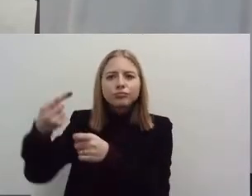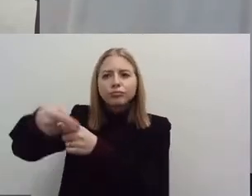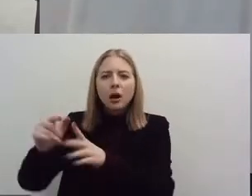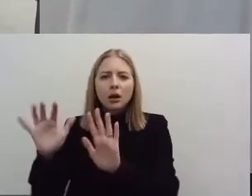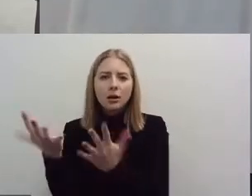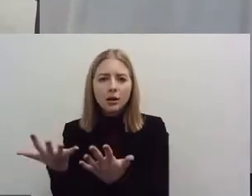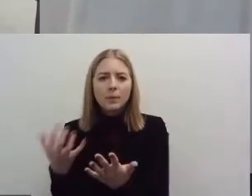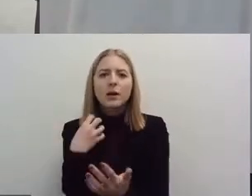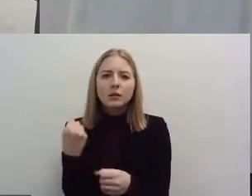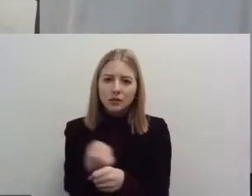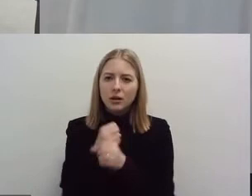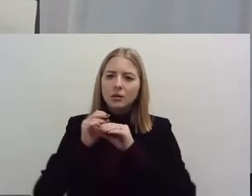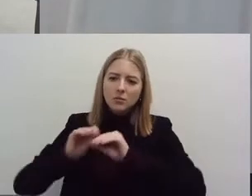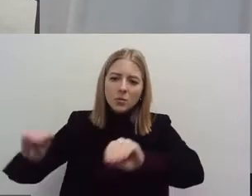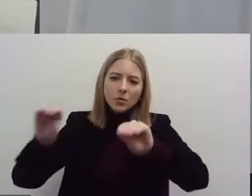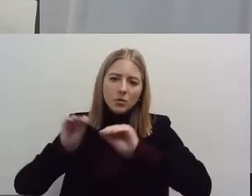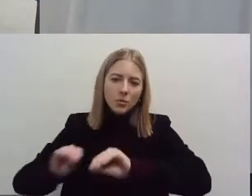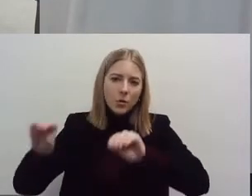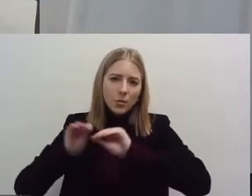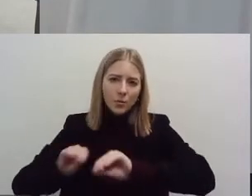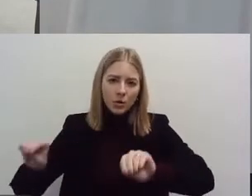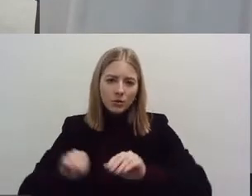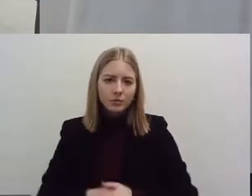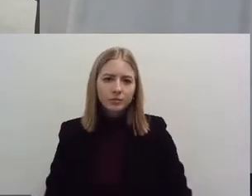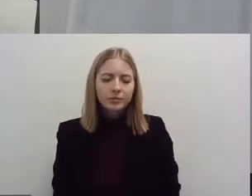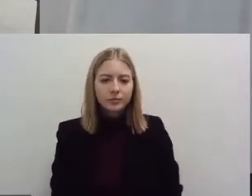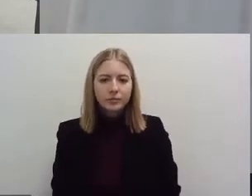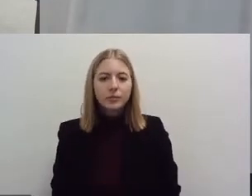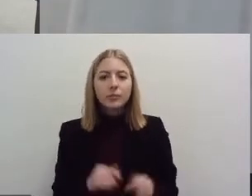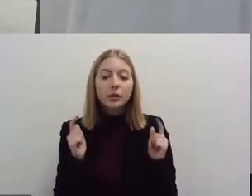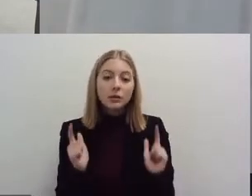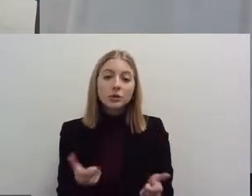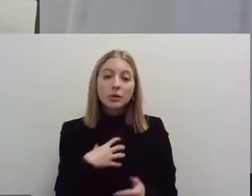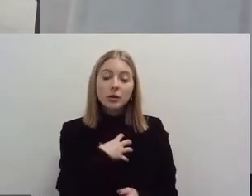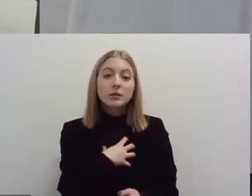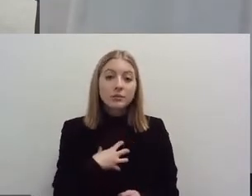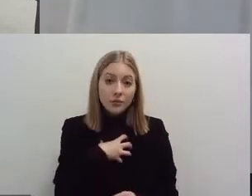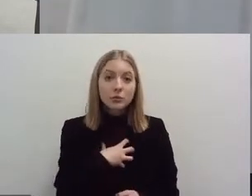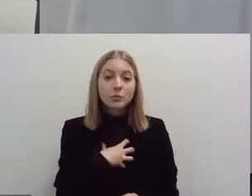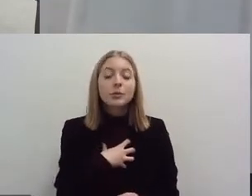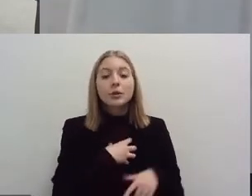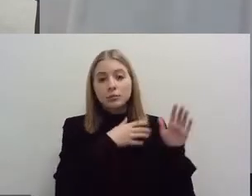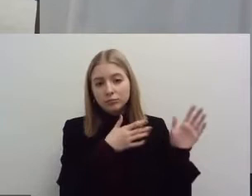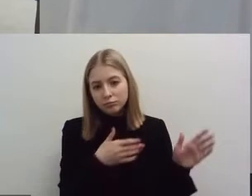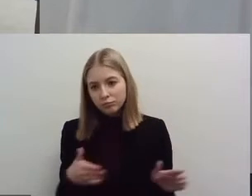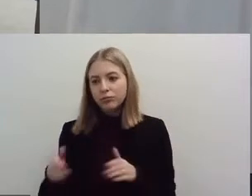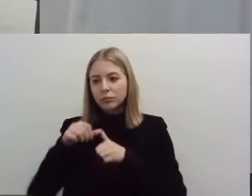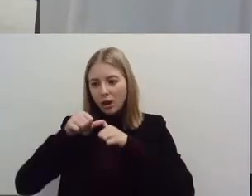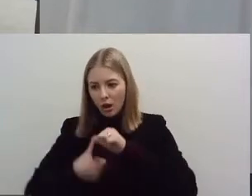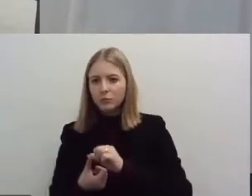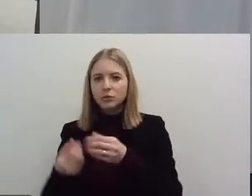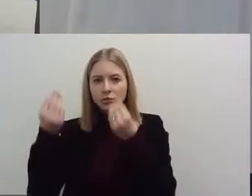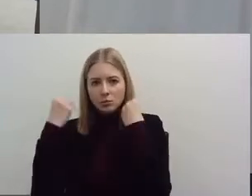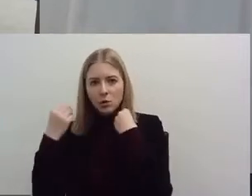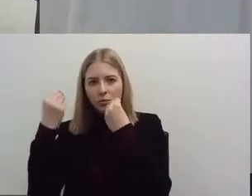not what really is happening most of the time. Also, I think if we measured the effort